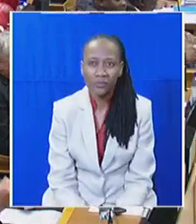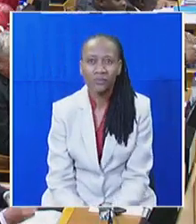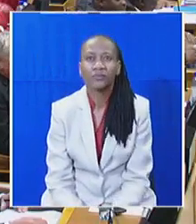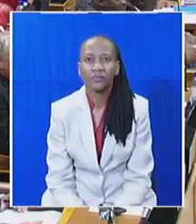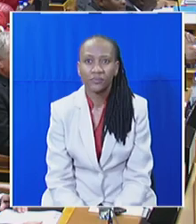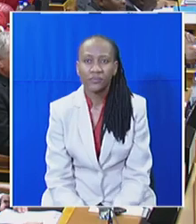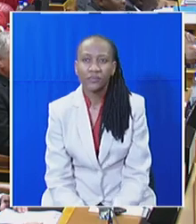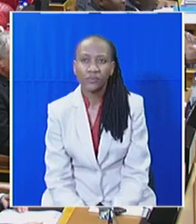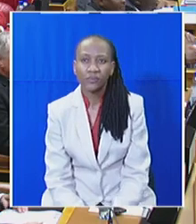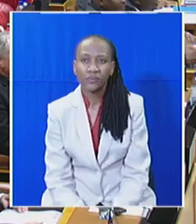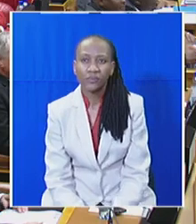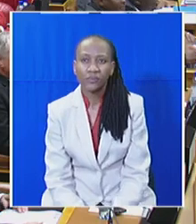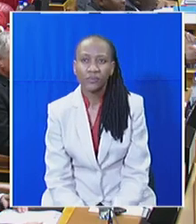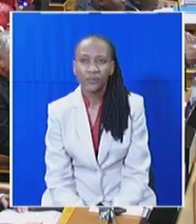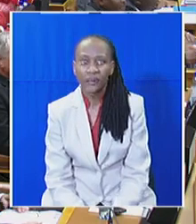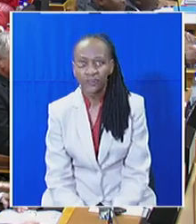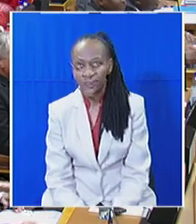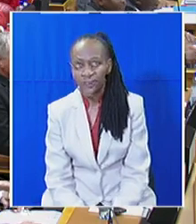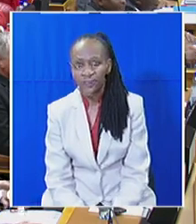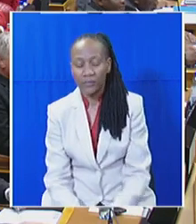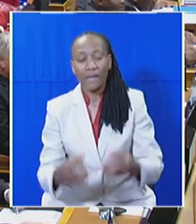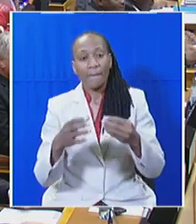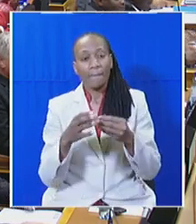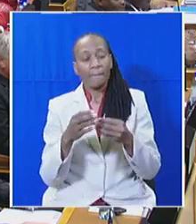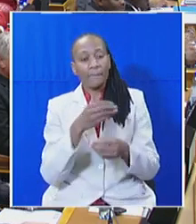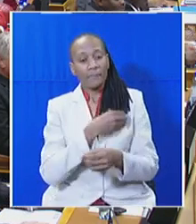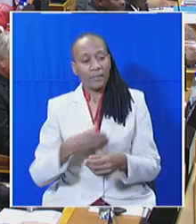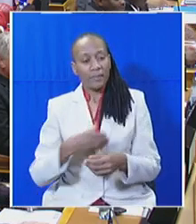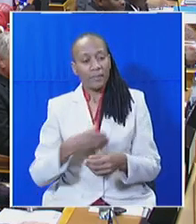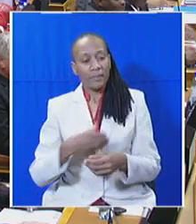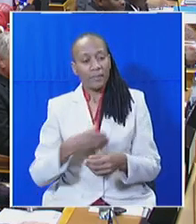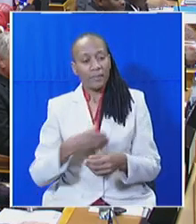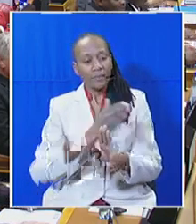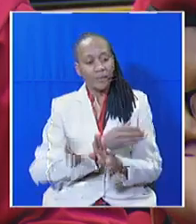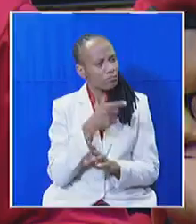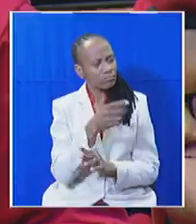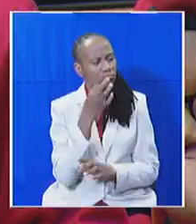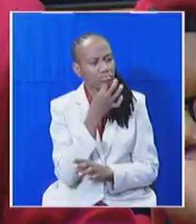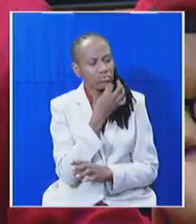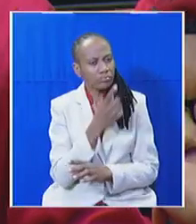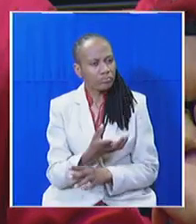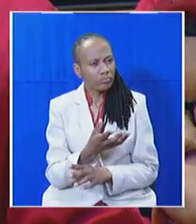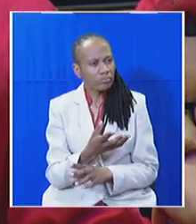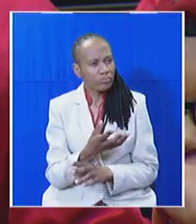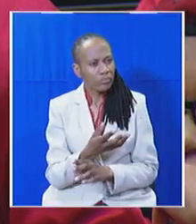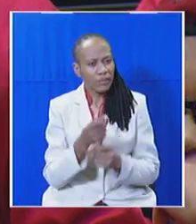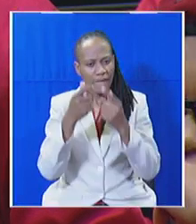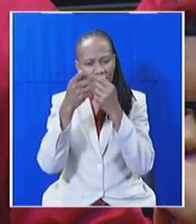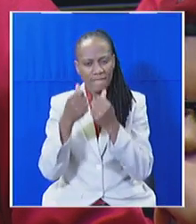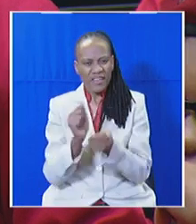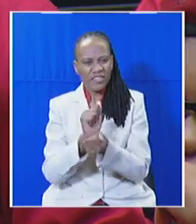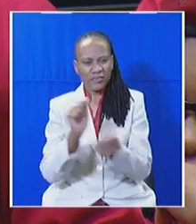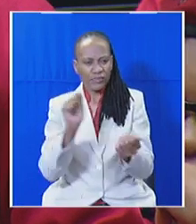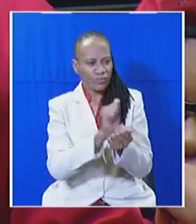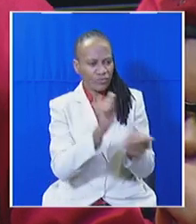Mr. President, earlier on we raised the question of illicit financial flows, and you seemed